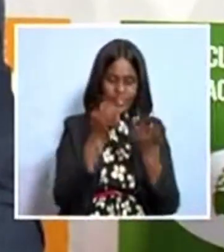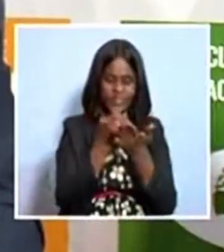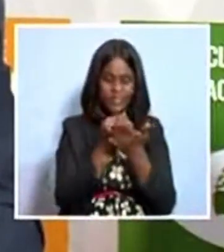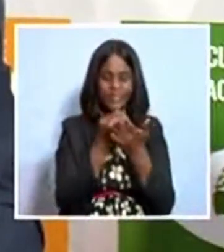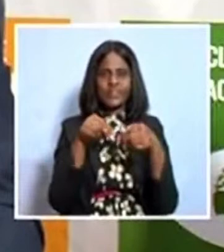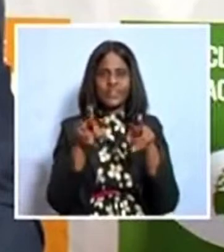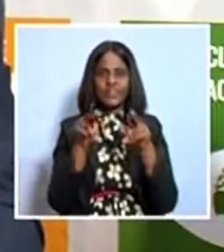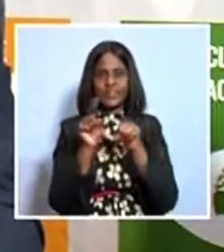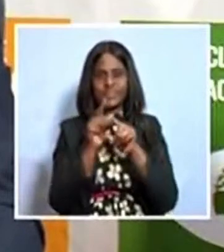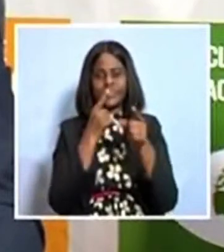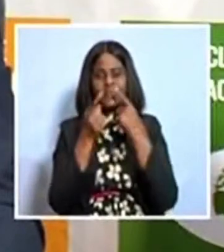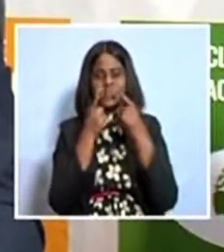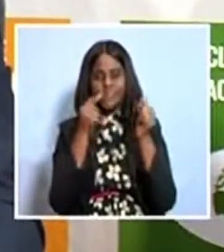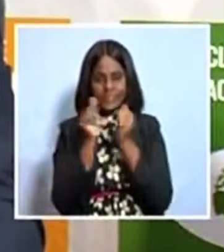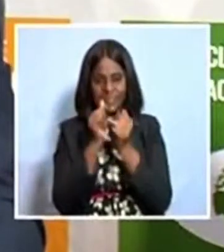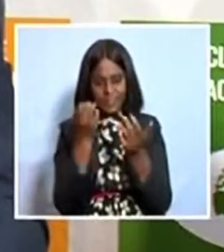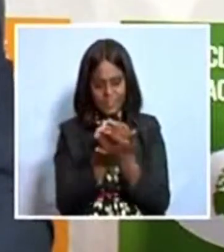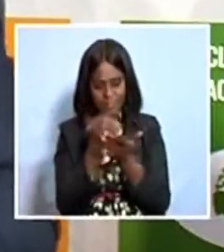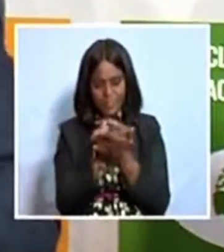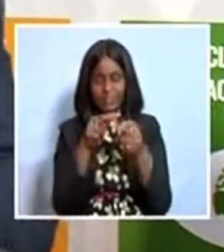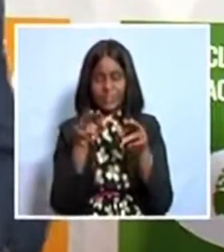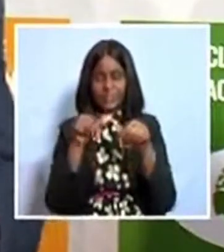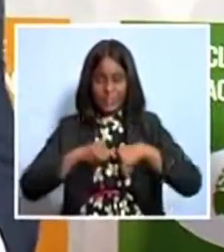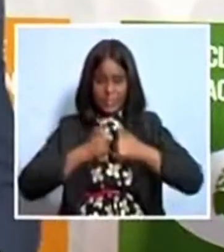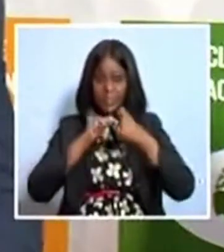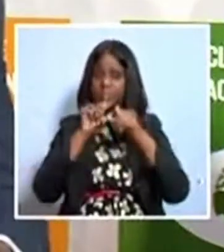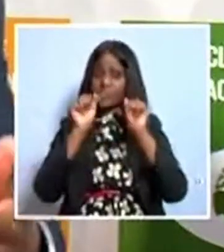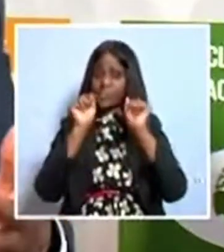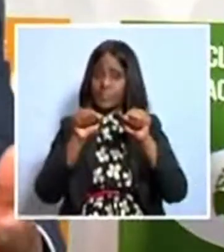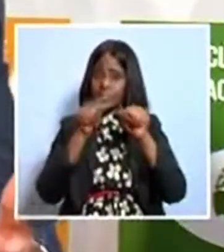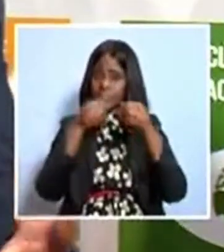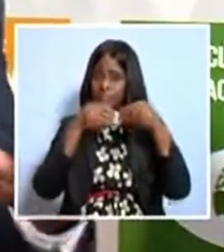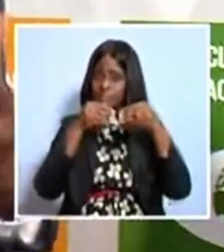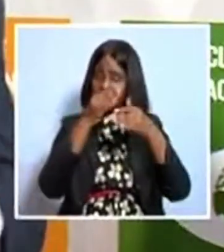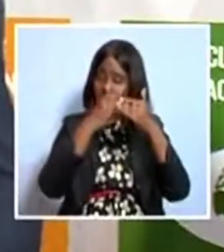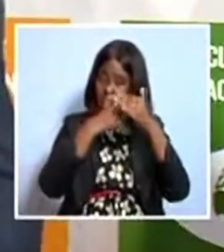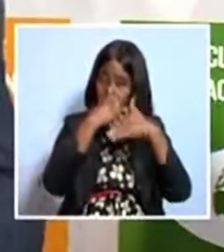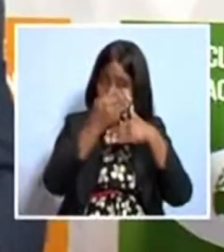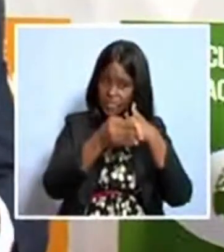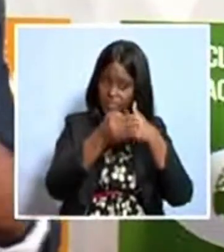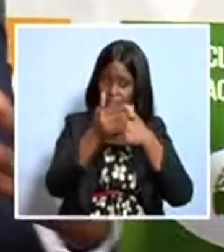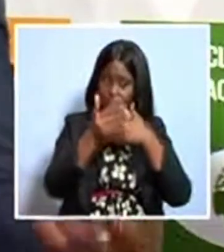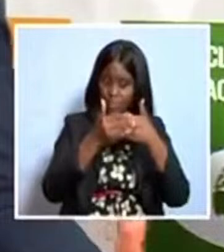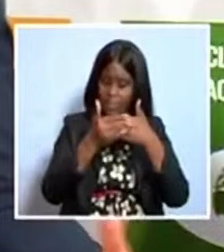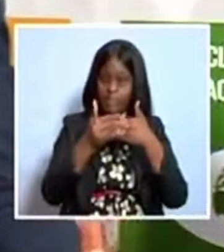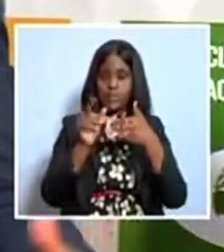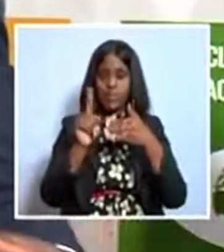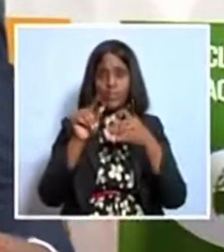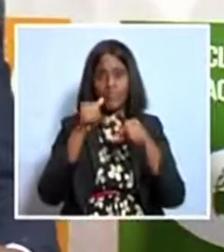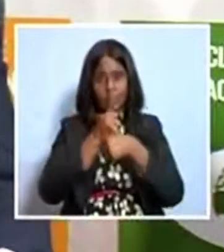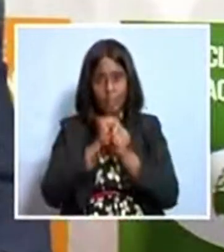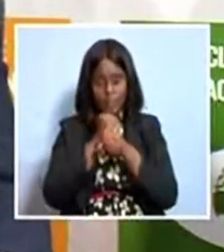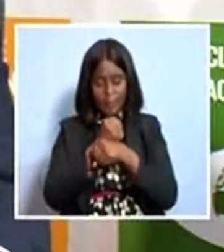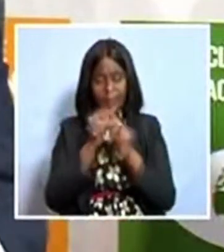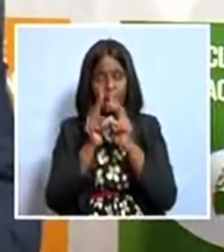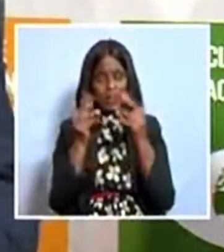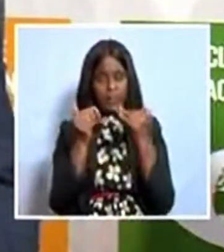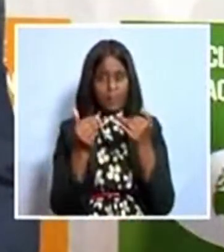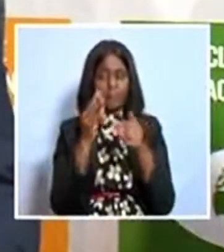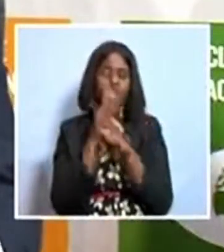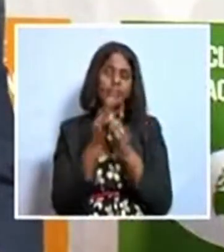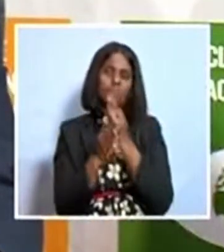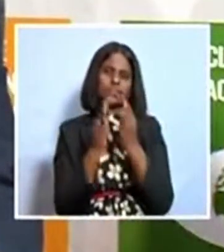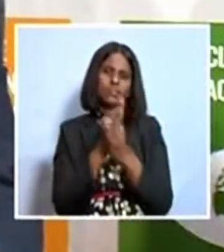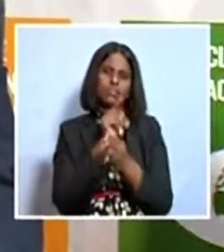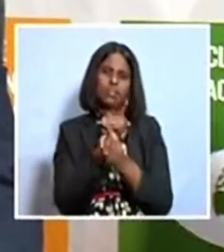he mentioned. And without economic roads, we will not be able to export and to bring the raw materials closer to where it's being manufactured. So infrastructure